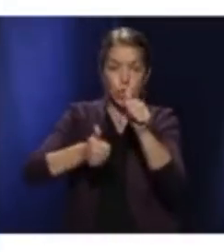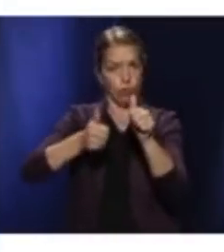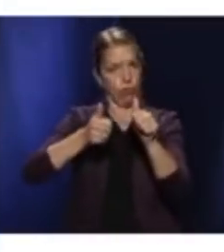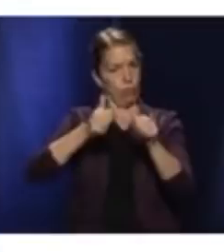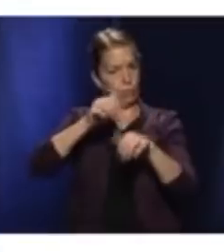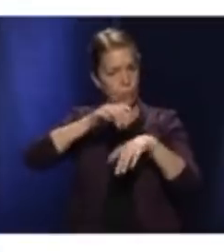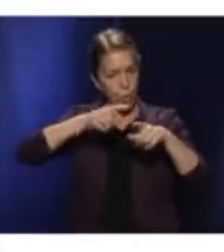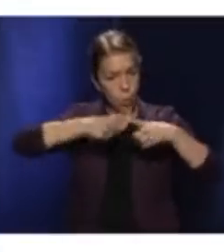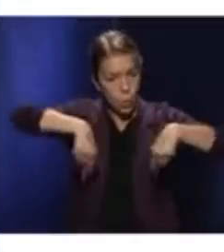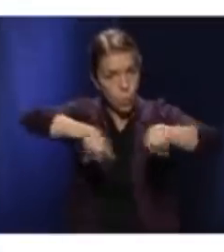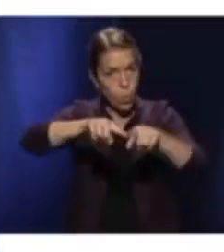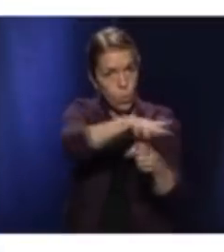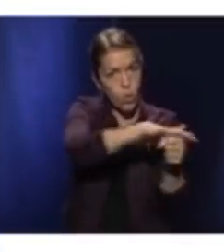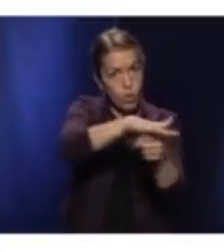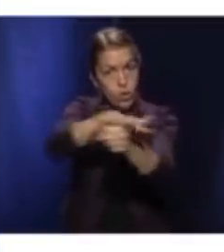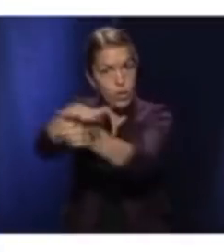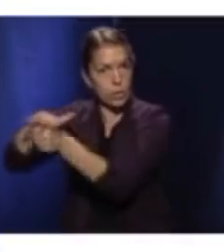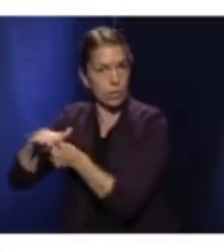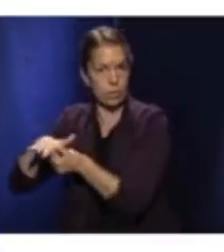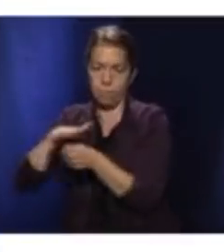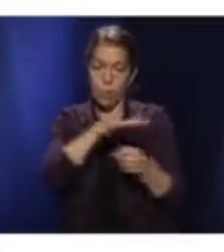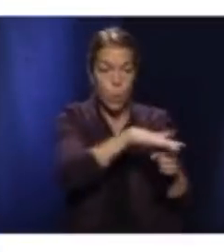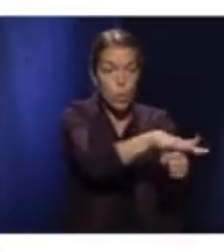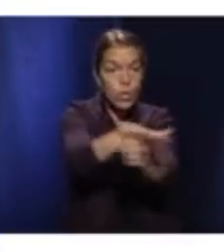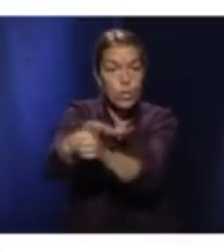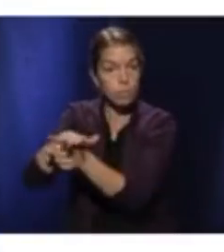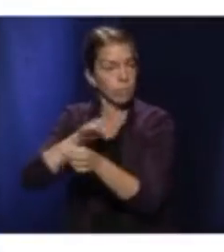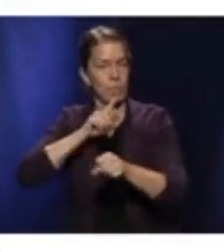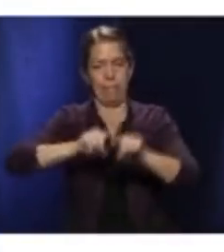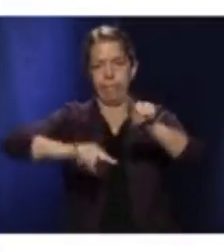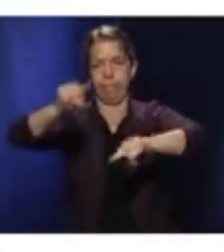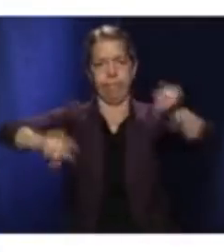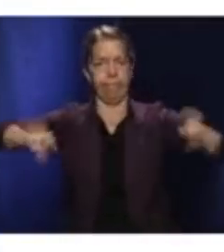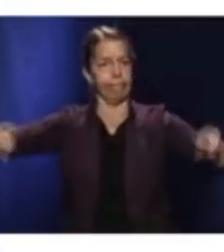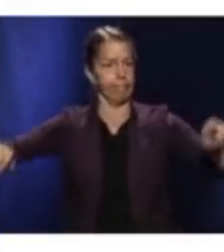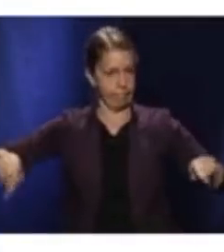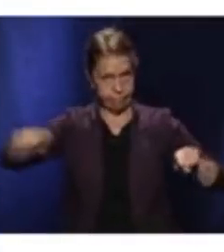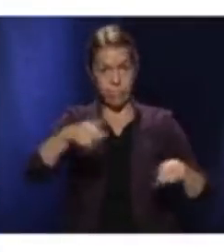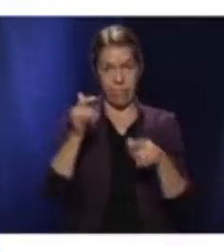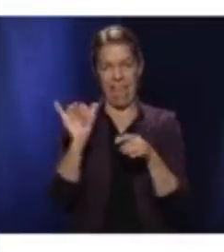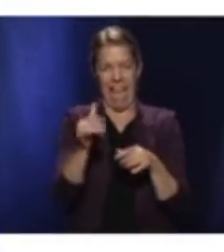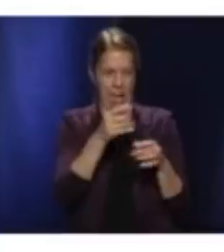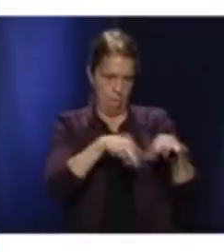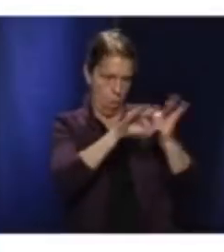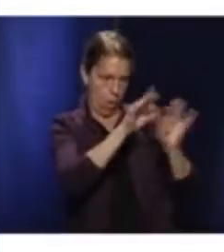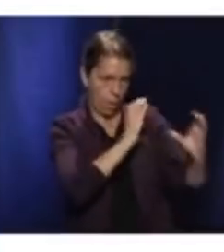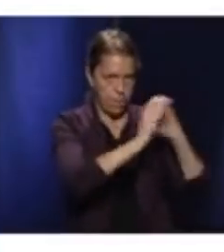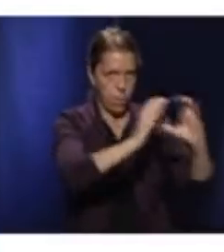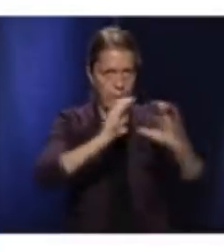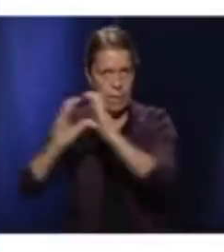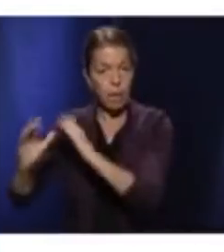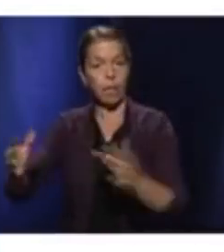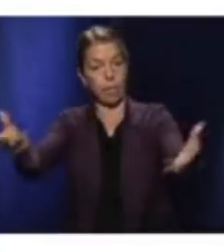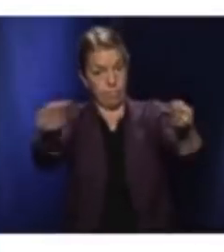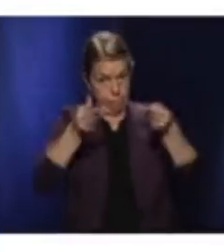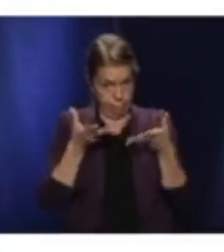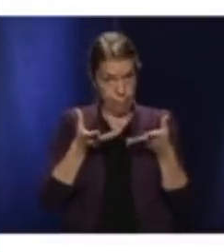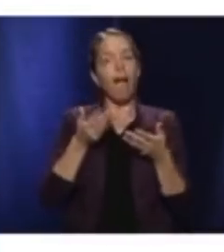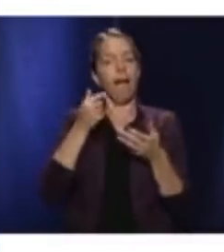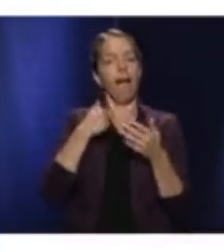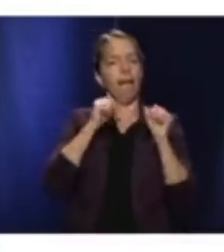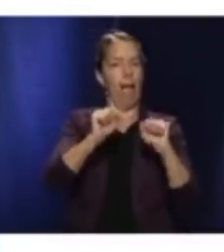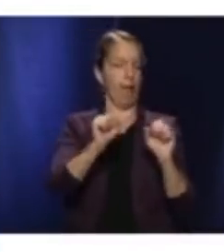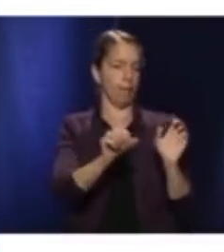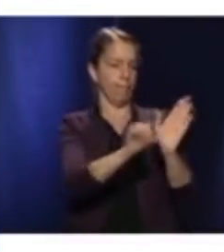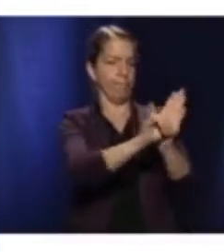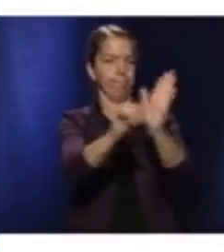very important. All changes will be made public, as clear as we observe outbreak in all Quebec